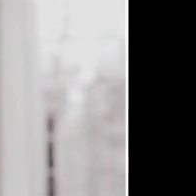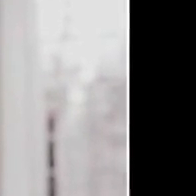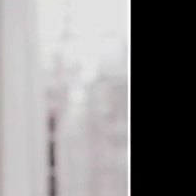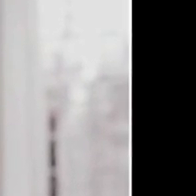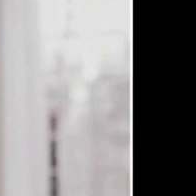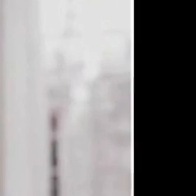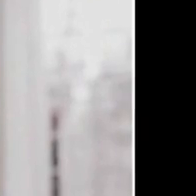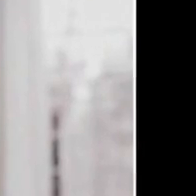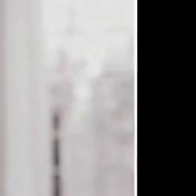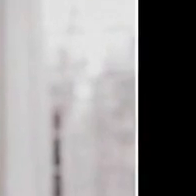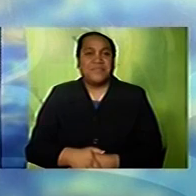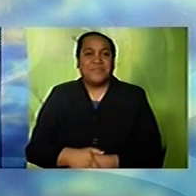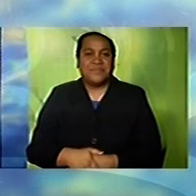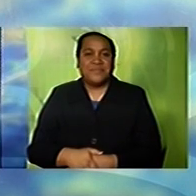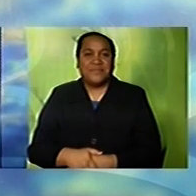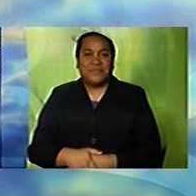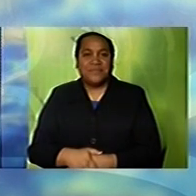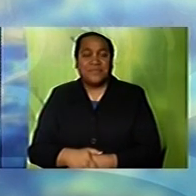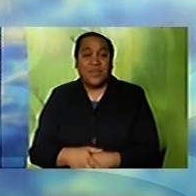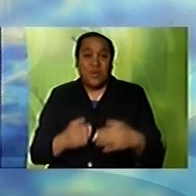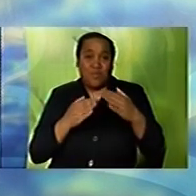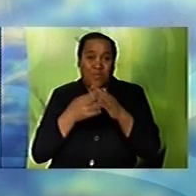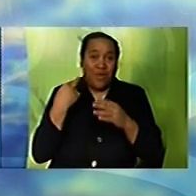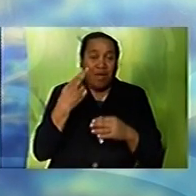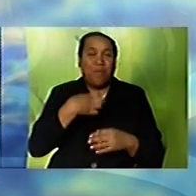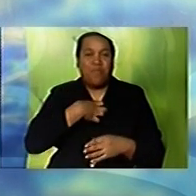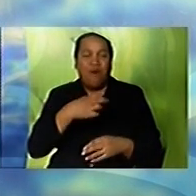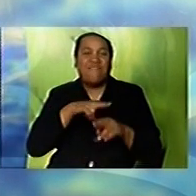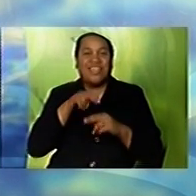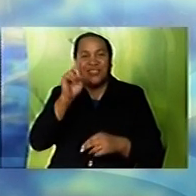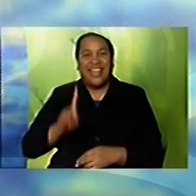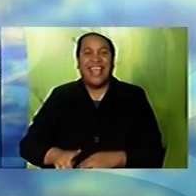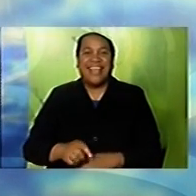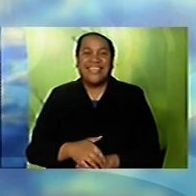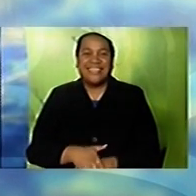will also call on the Prime Minister tomorrow morning. After the break, we bring you more on Fiji Today.